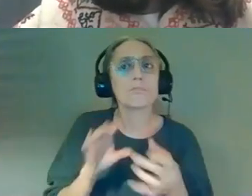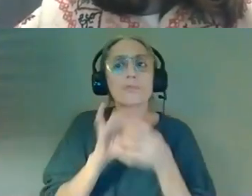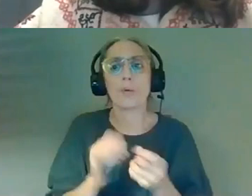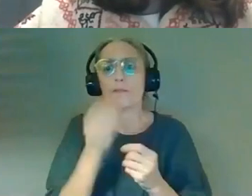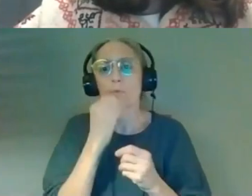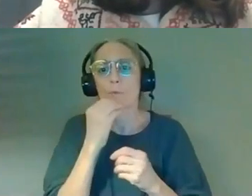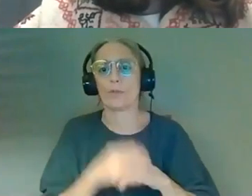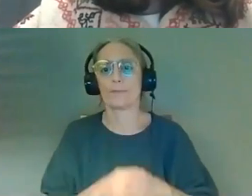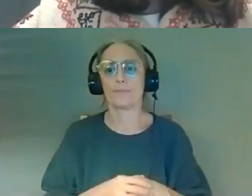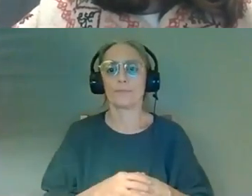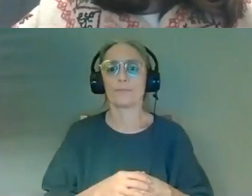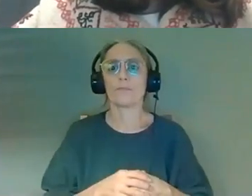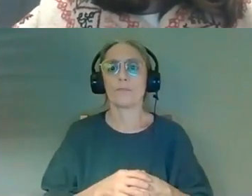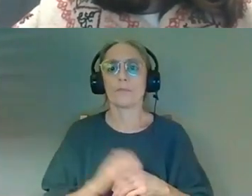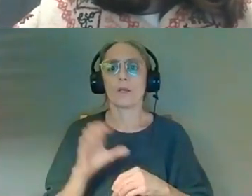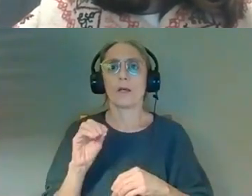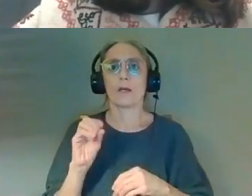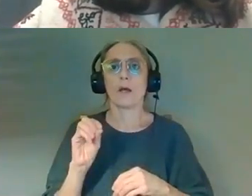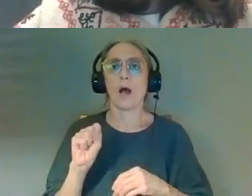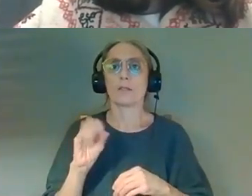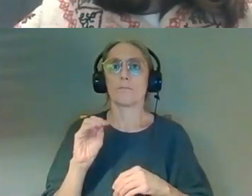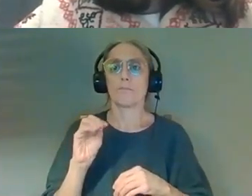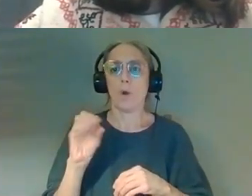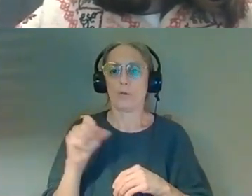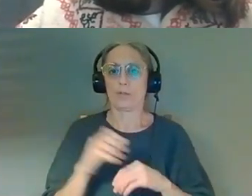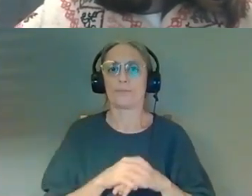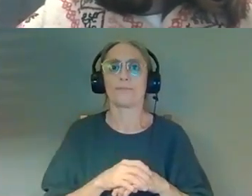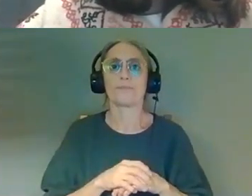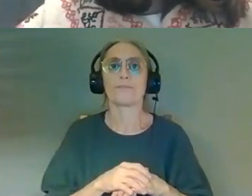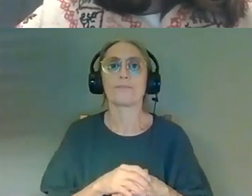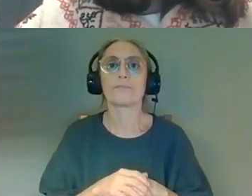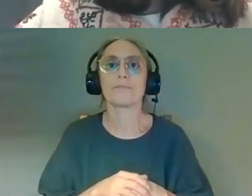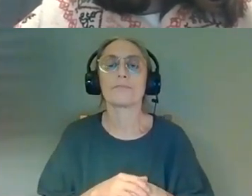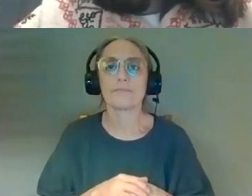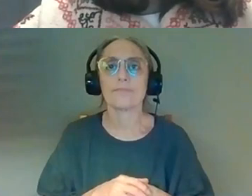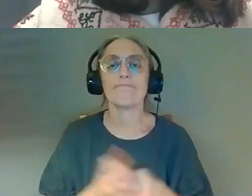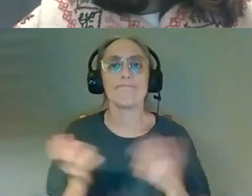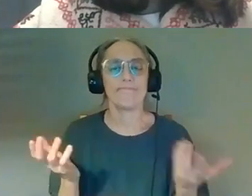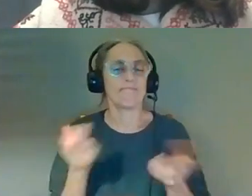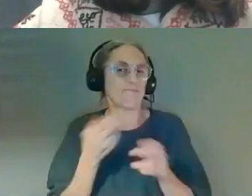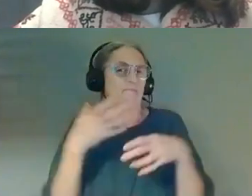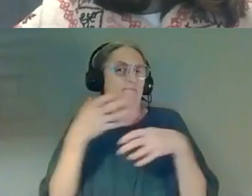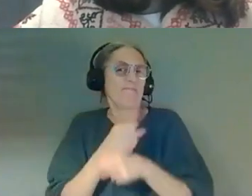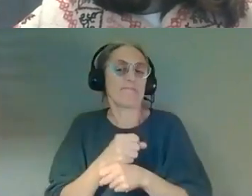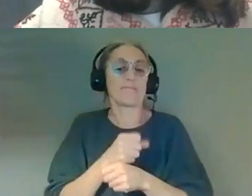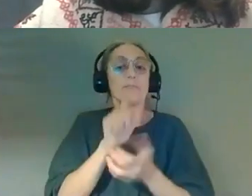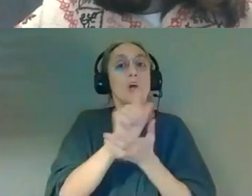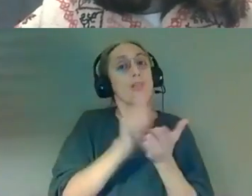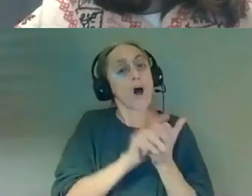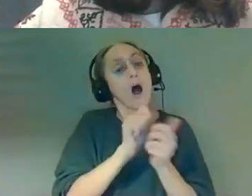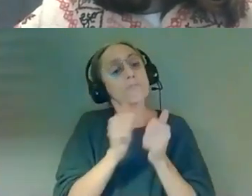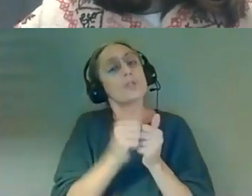I can speak real quickly. I would say that while I think the legislative aspect is good, and I think policy is